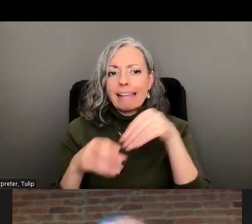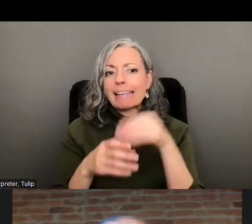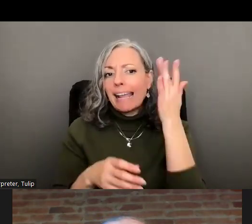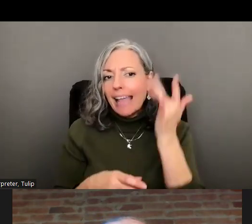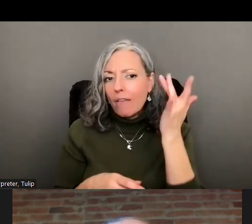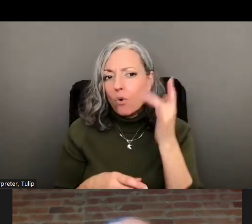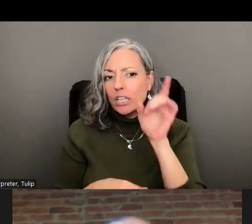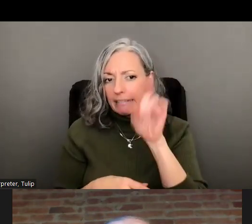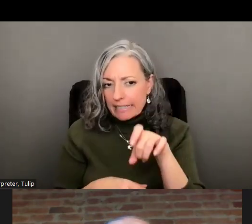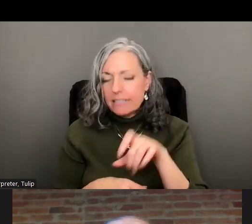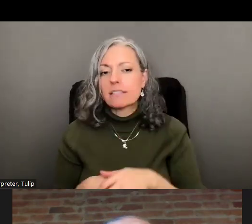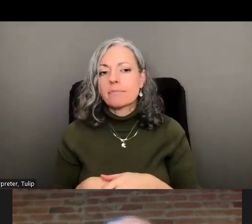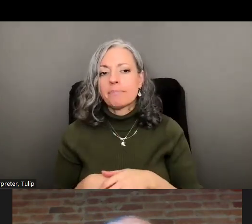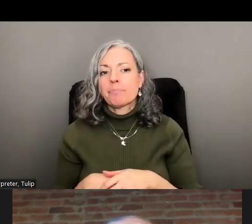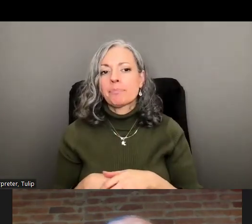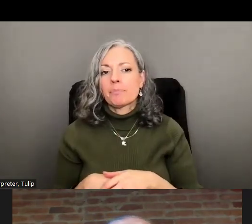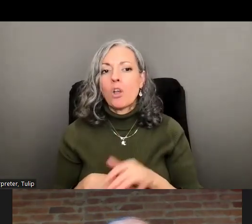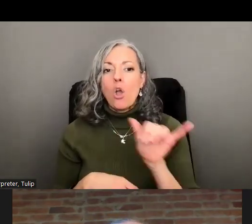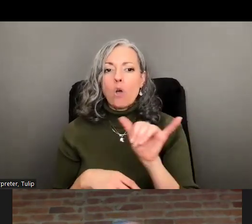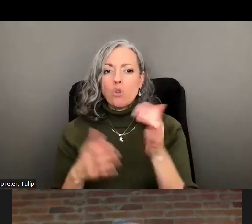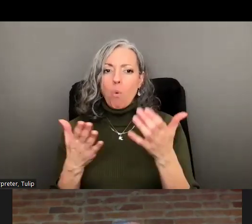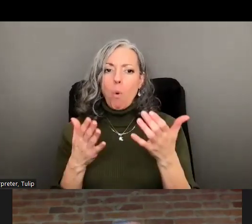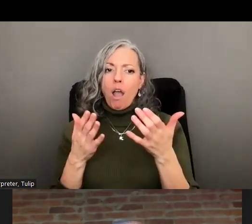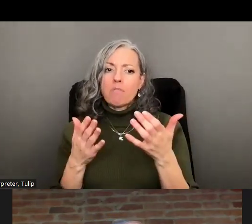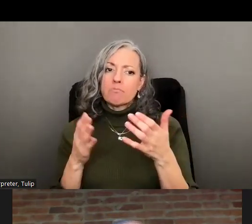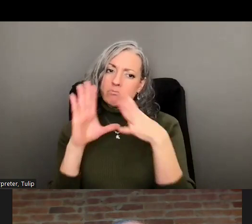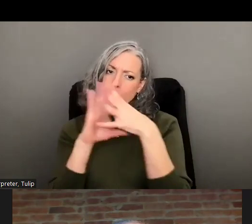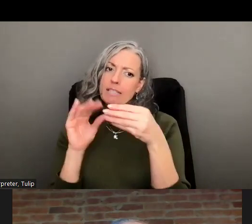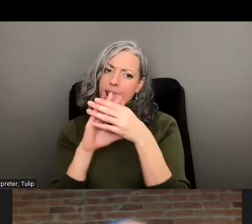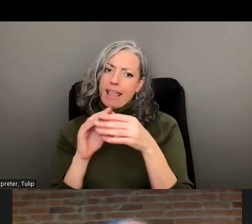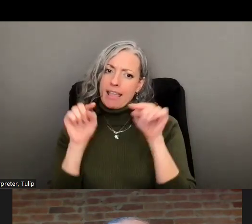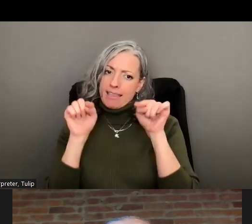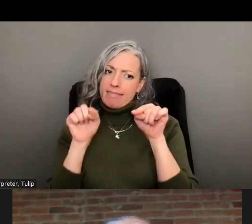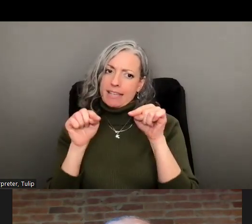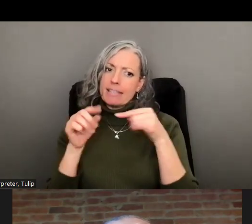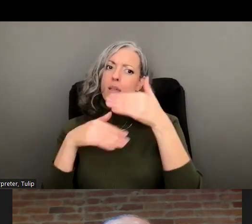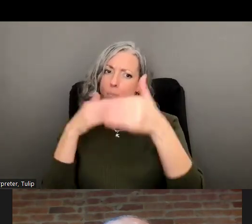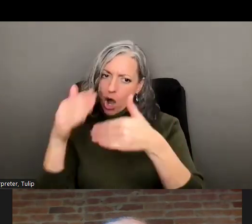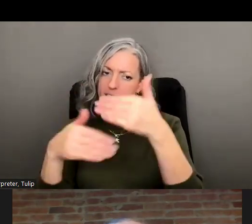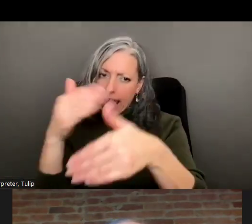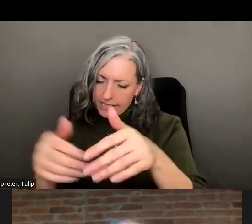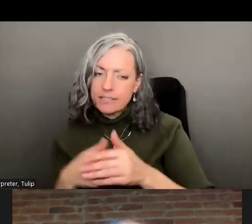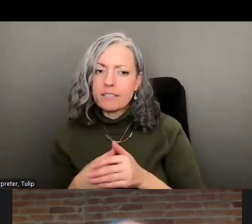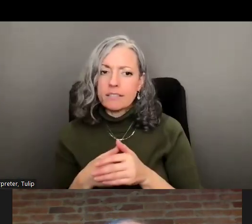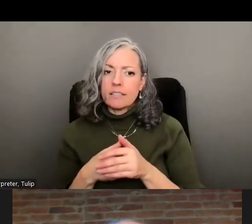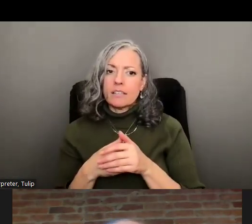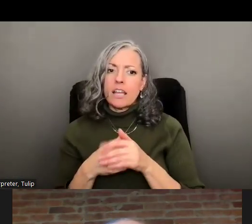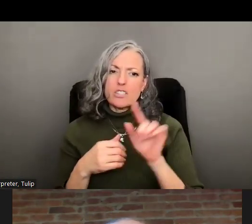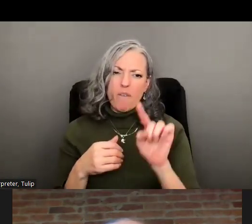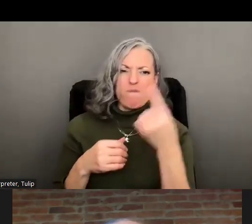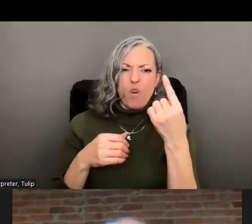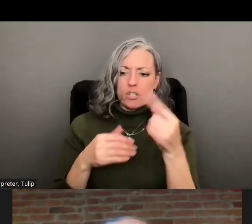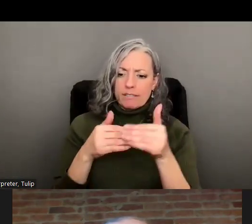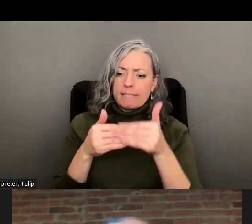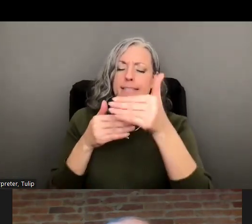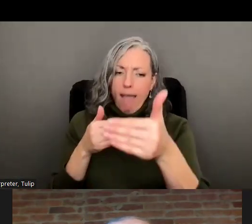means. Finally, I just want to acknowledge that this is a process. This is a first step. And to